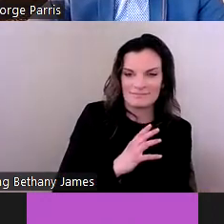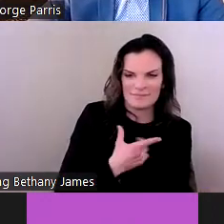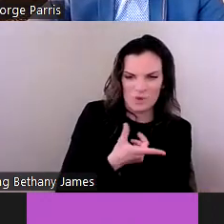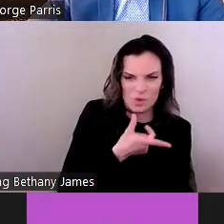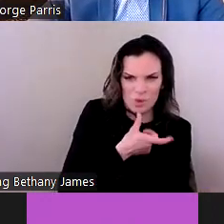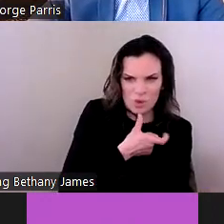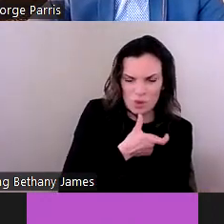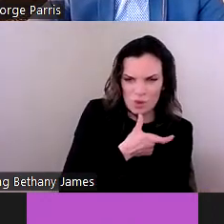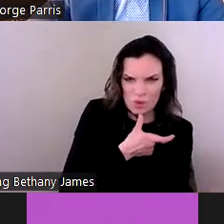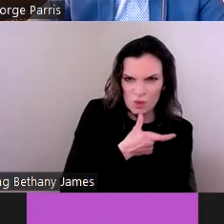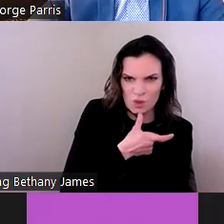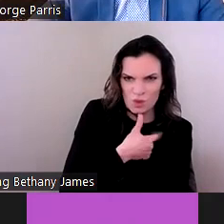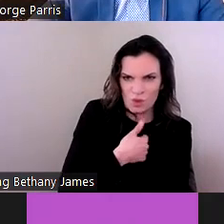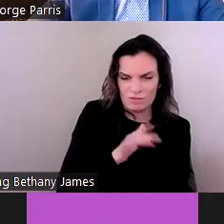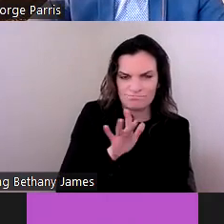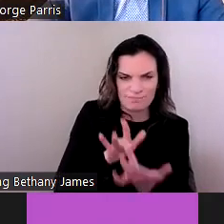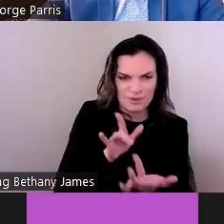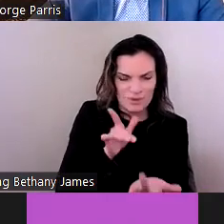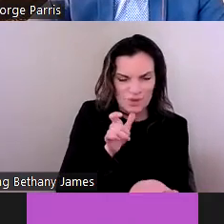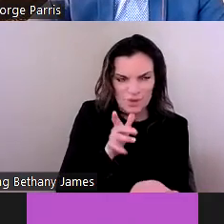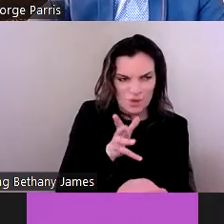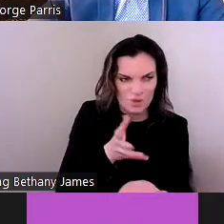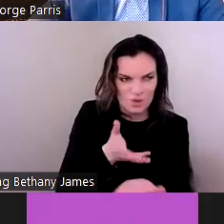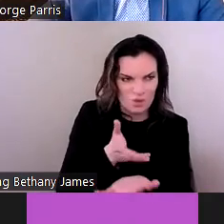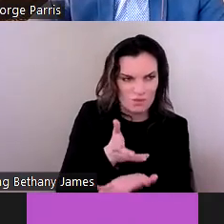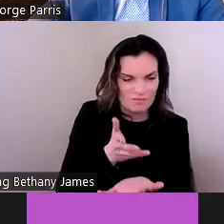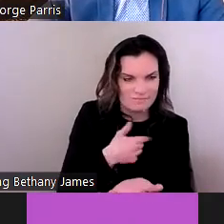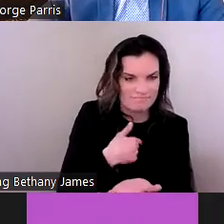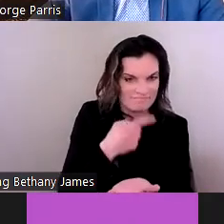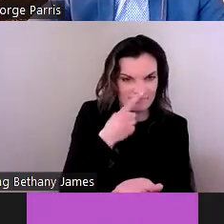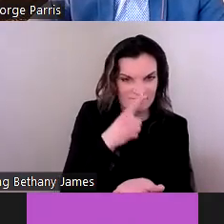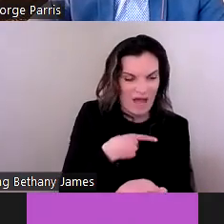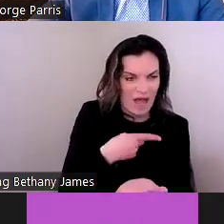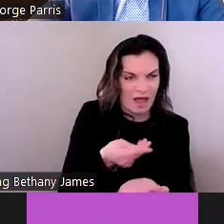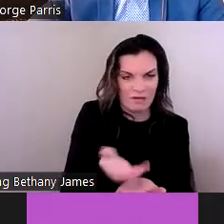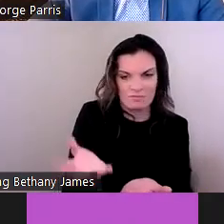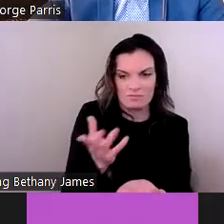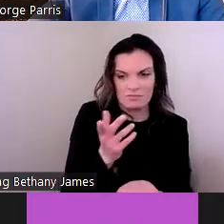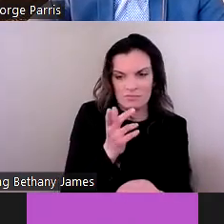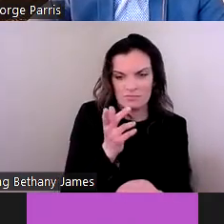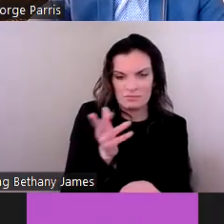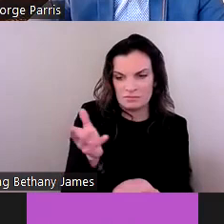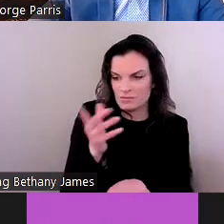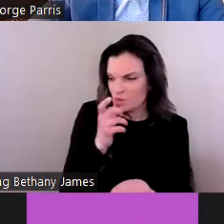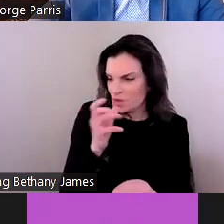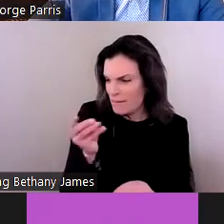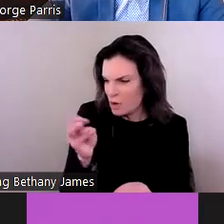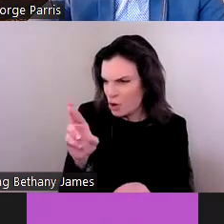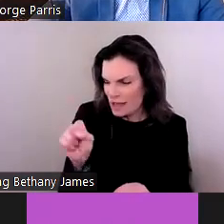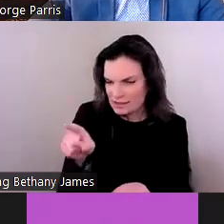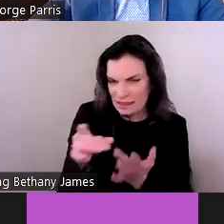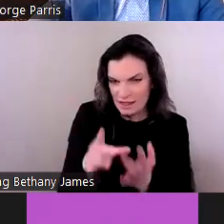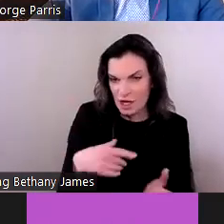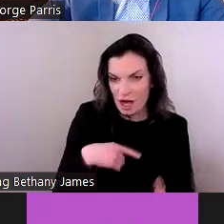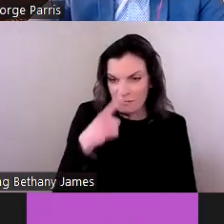to, and I will share it with uh, whoever is the leader within MRS that would like